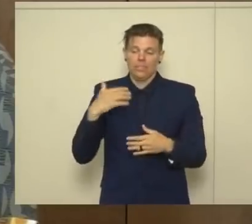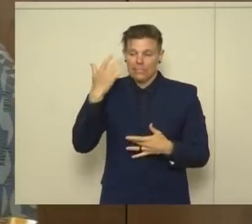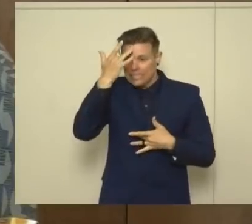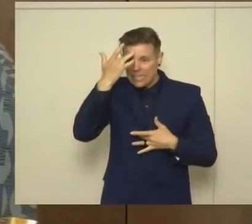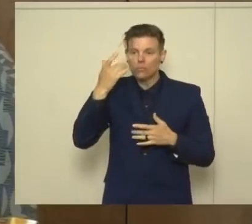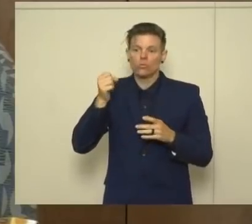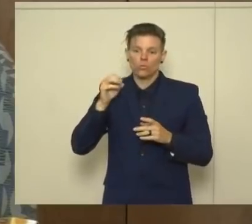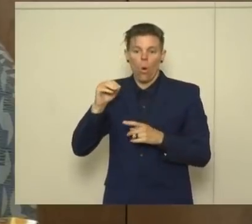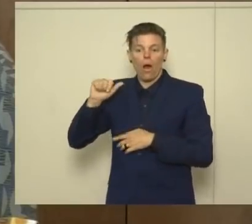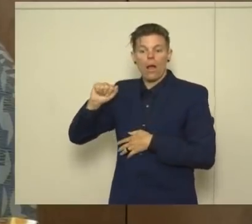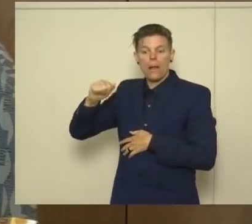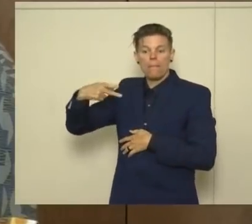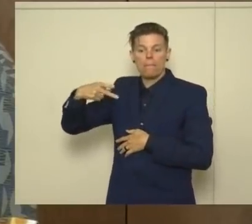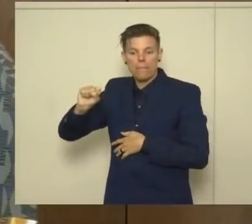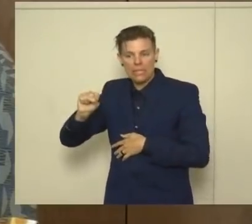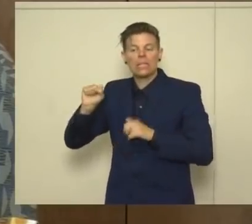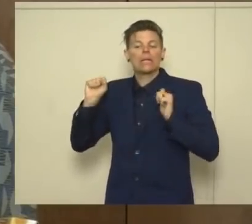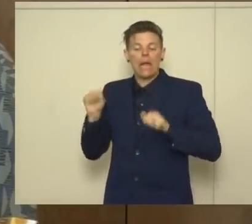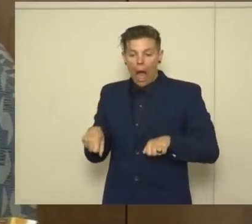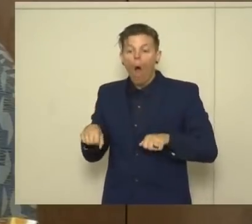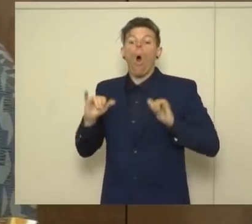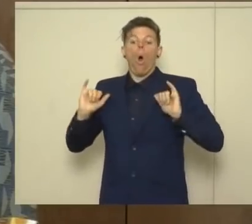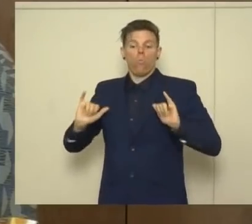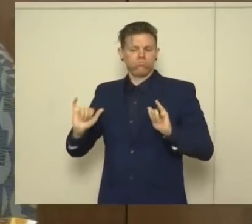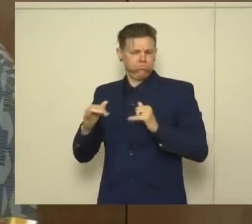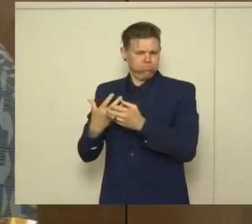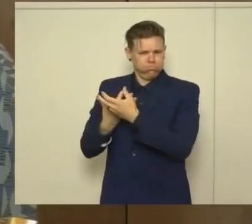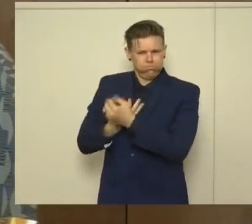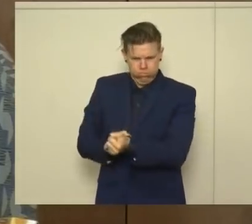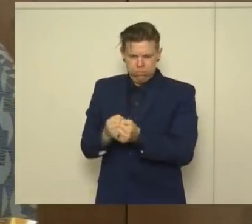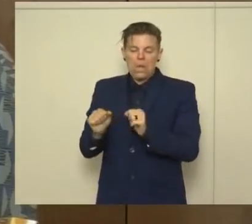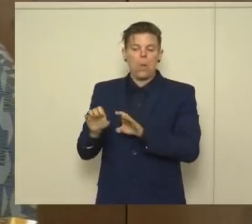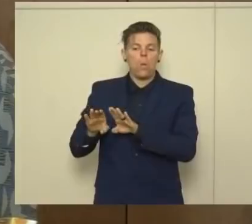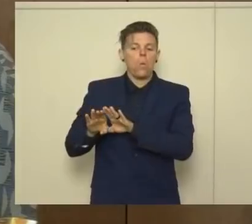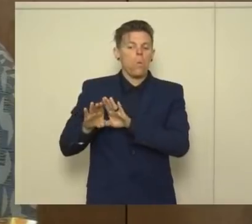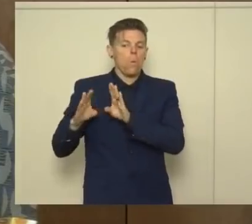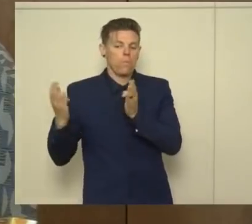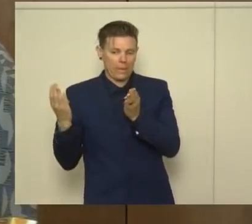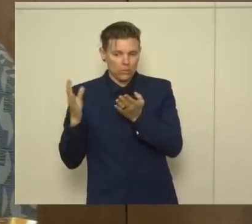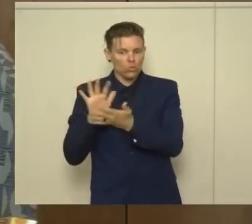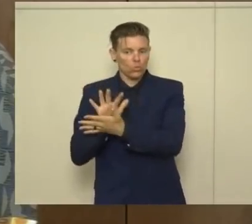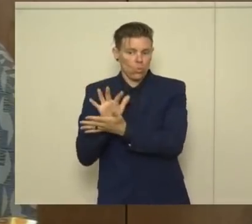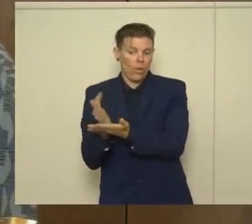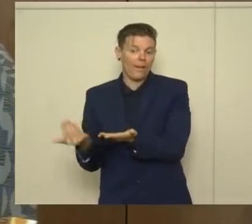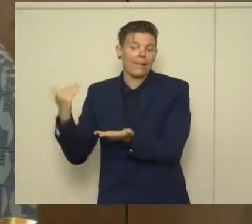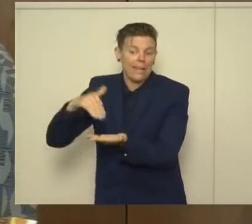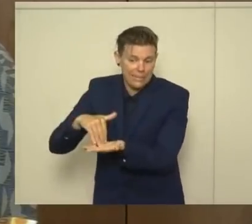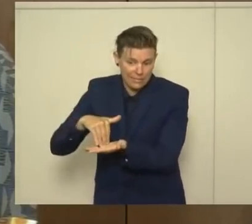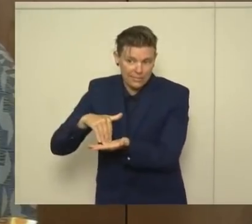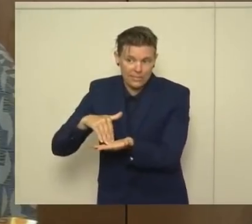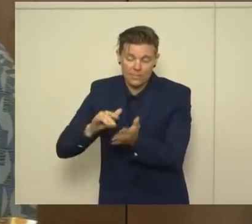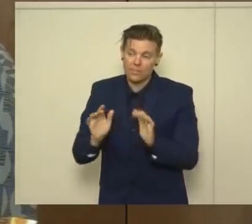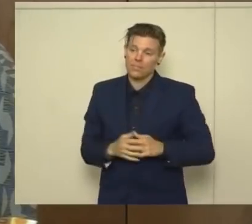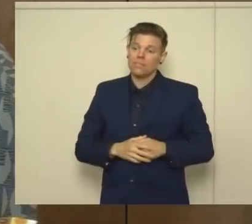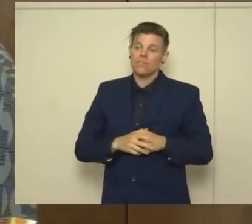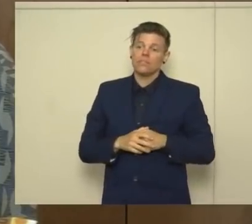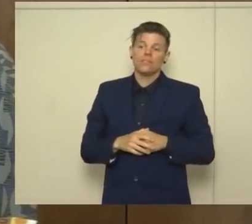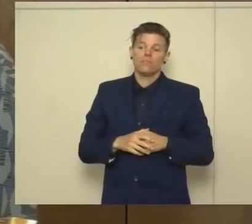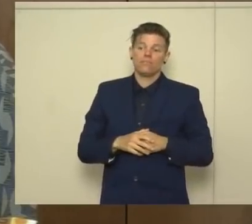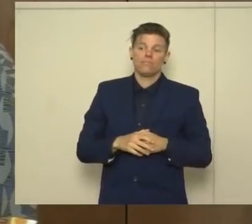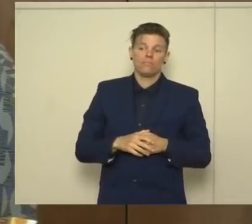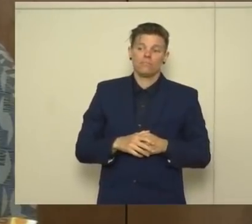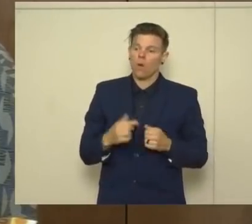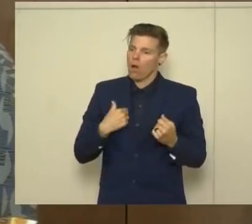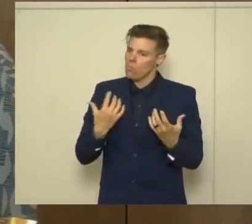so they can have more confidence about these high-risk decisions that they have to make. And so I just really wanted to lay that